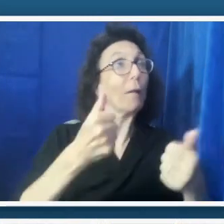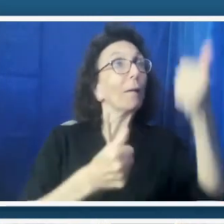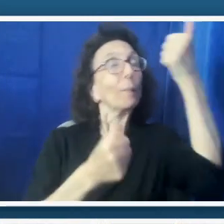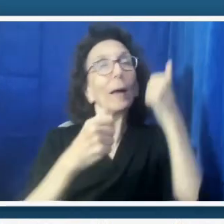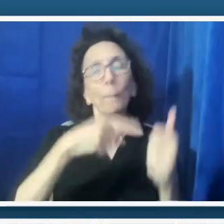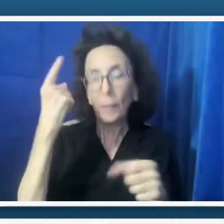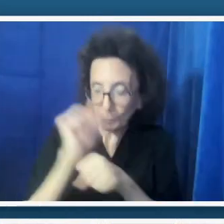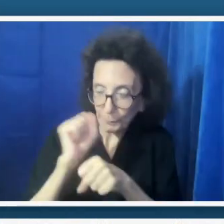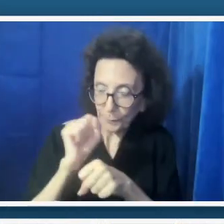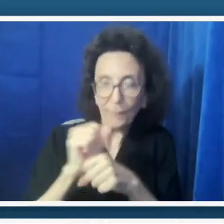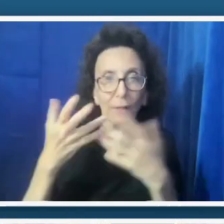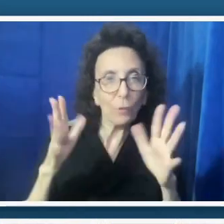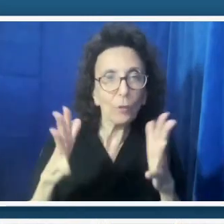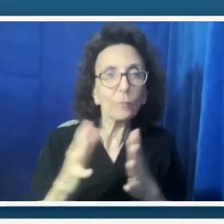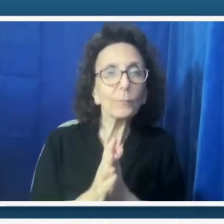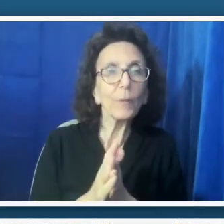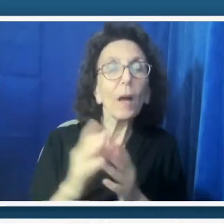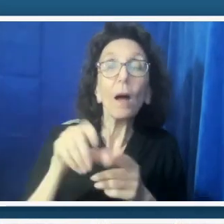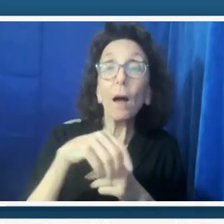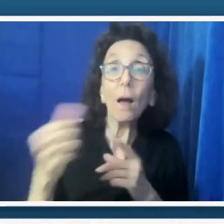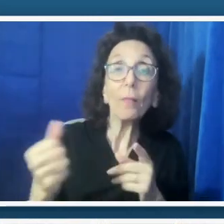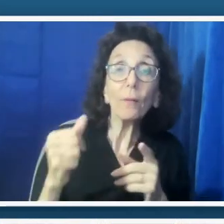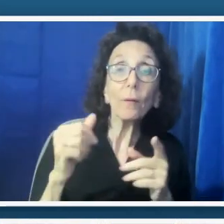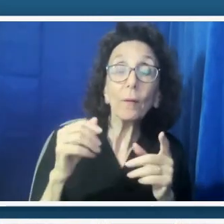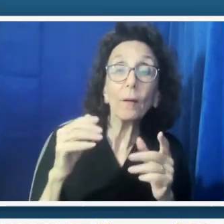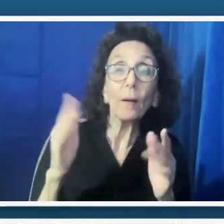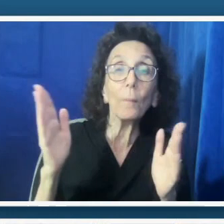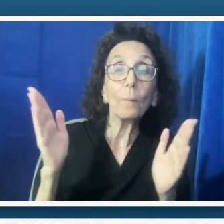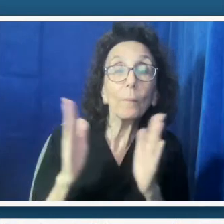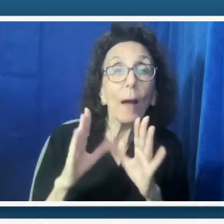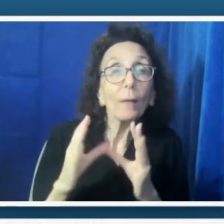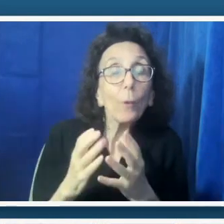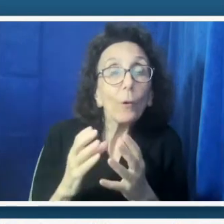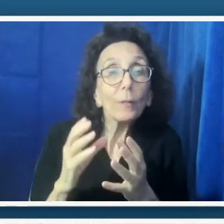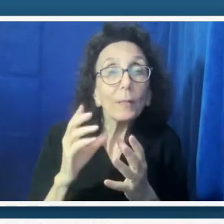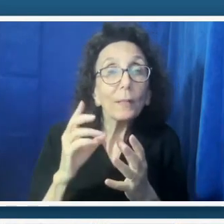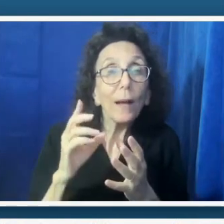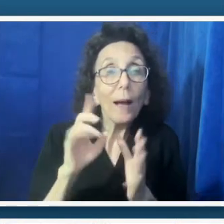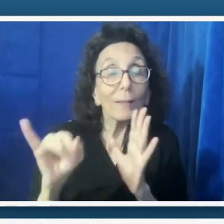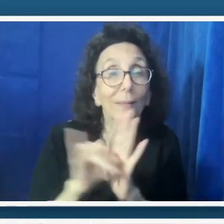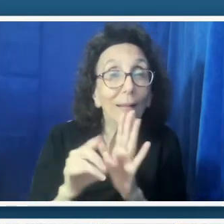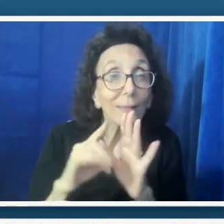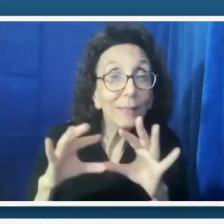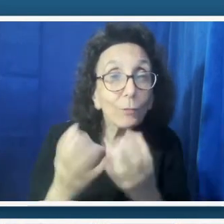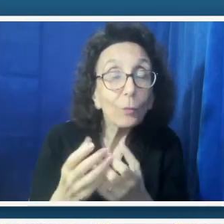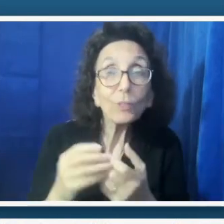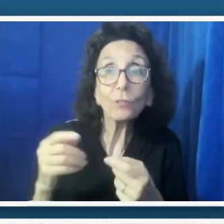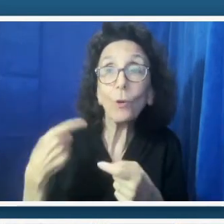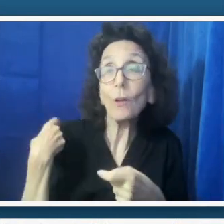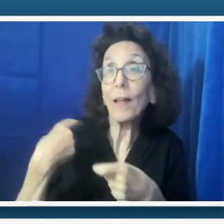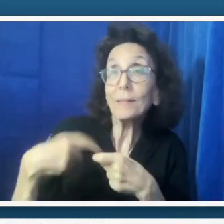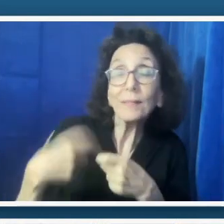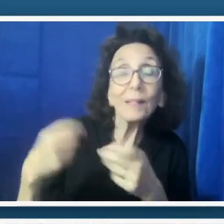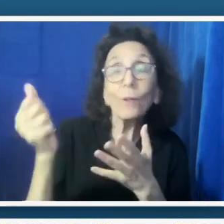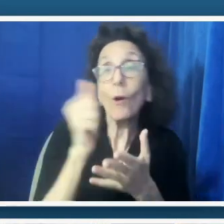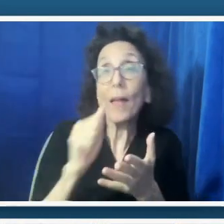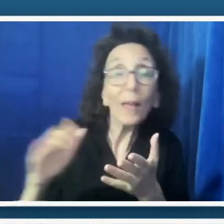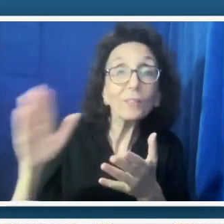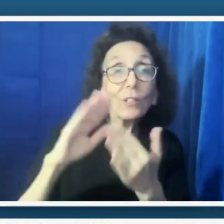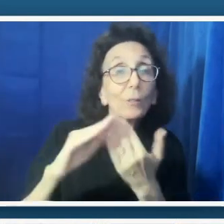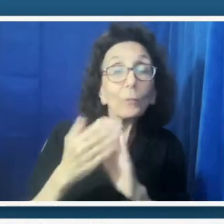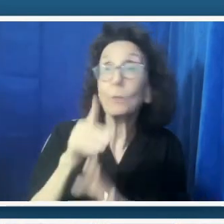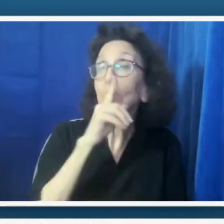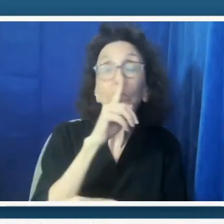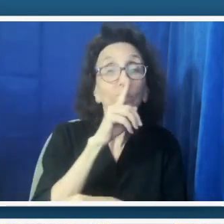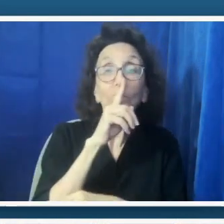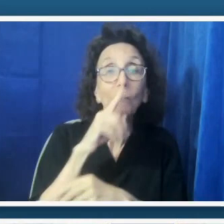other minority identity groups. The Latino and Asian communities were not represented much at all. There were